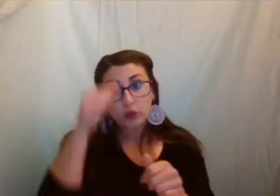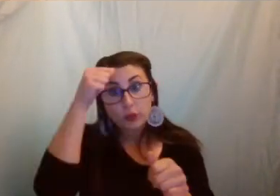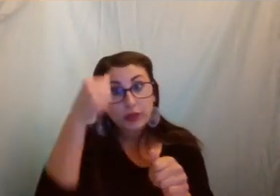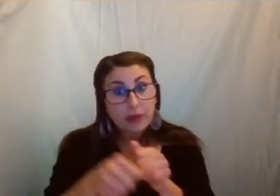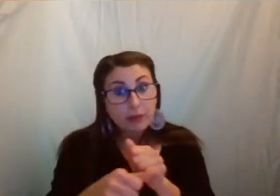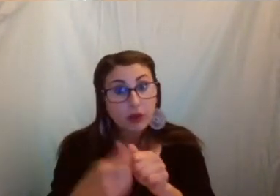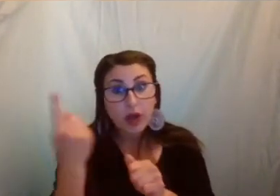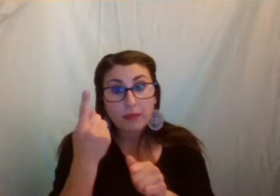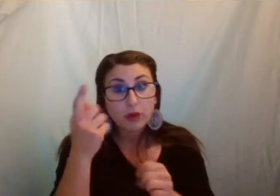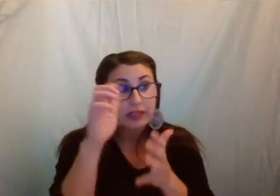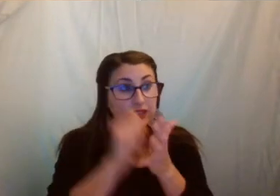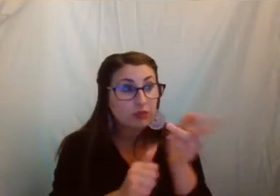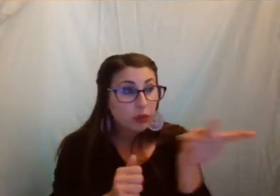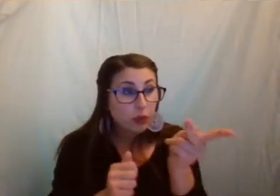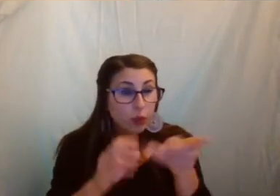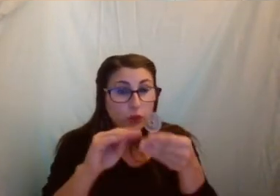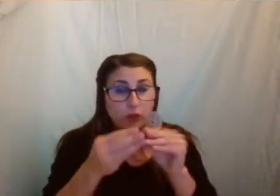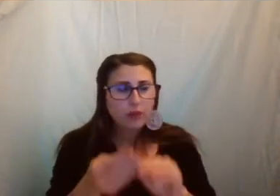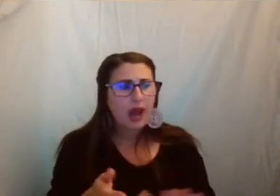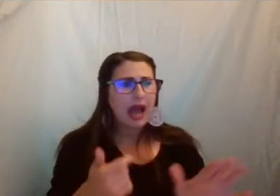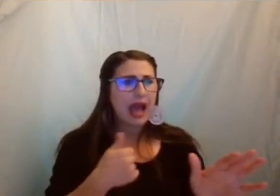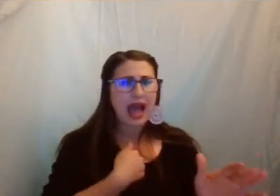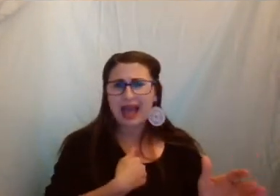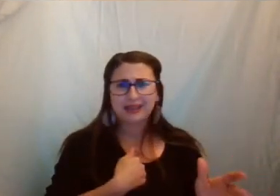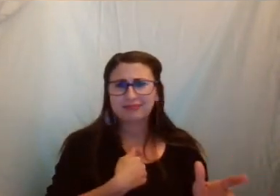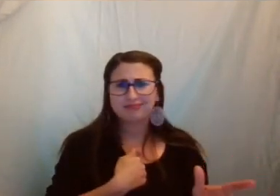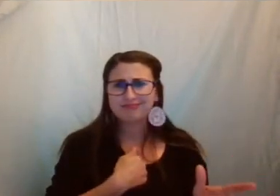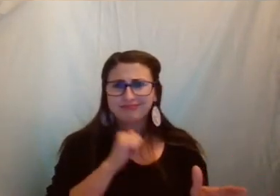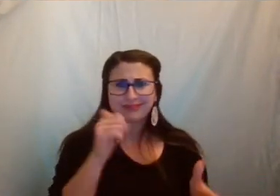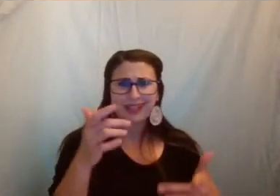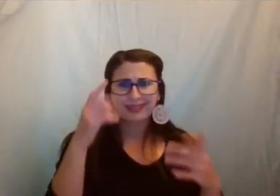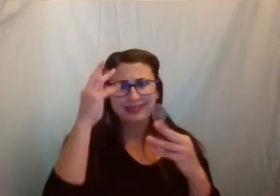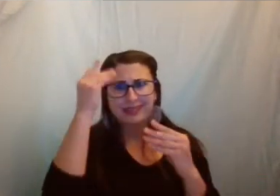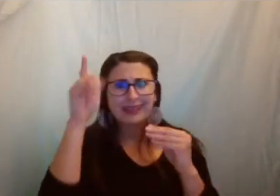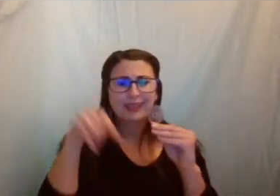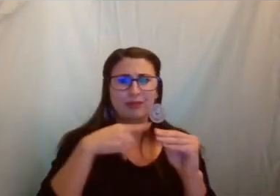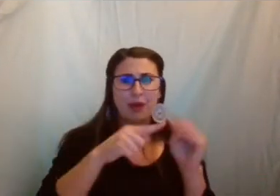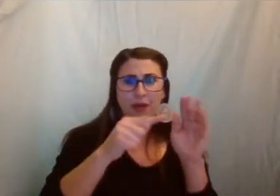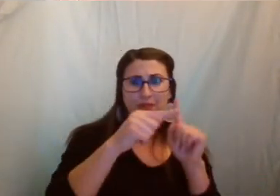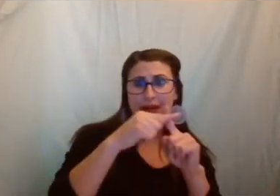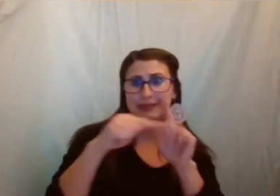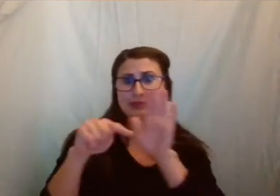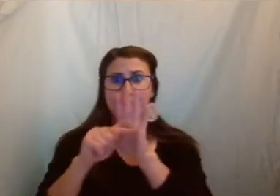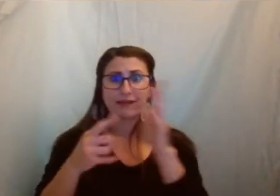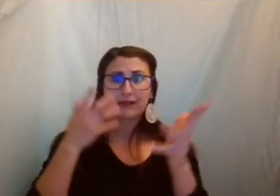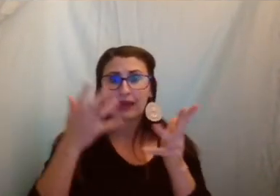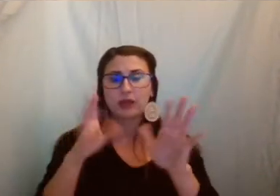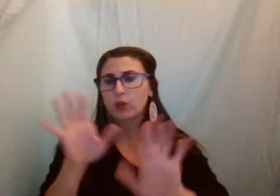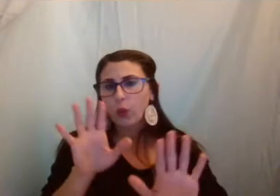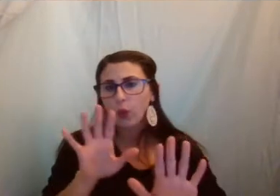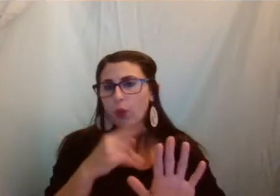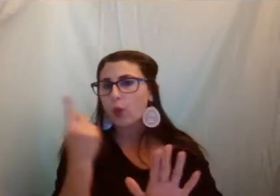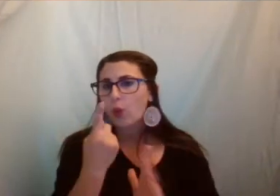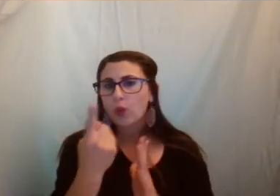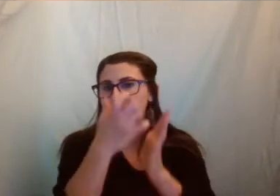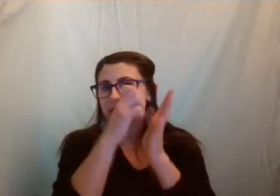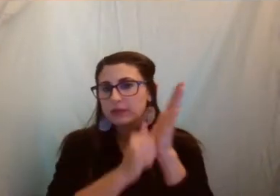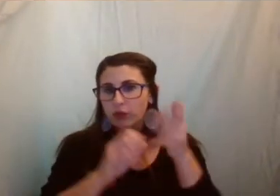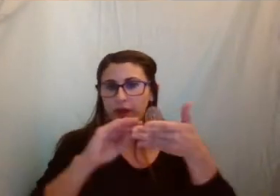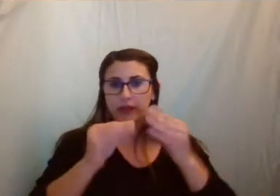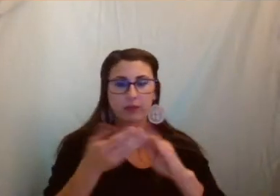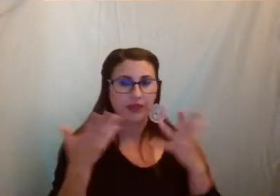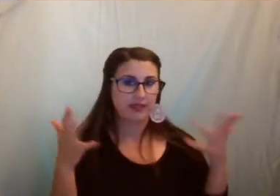All right, and keep in mind, I'm only subtracting these numbers. I'm not even thinking about positives or negatives at this point. I'm just subtracting the